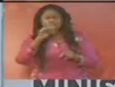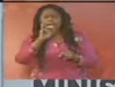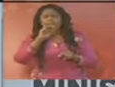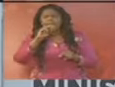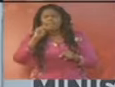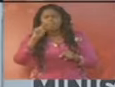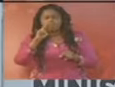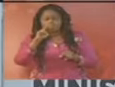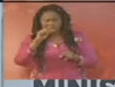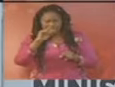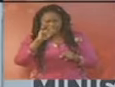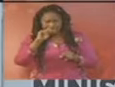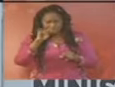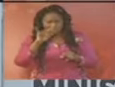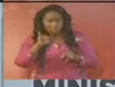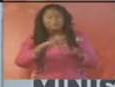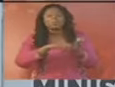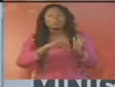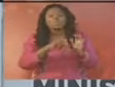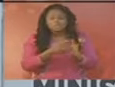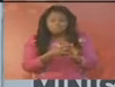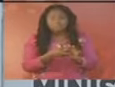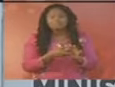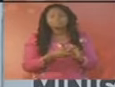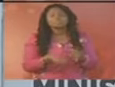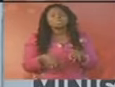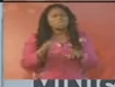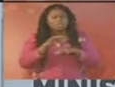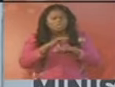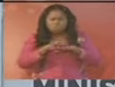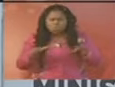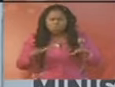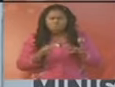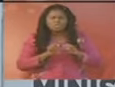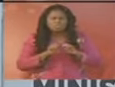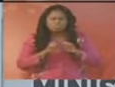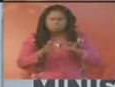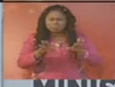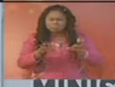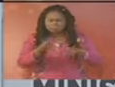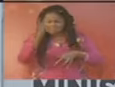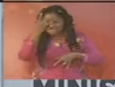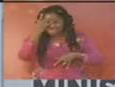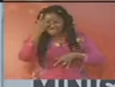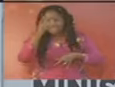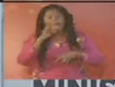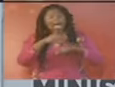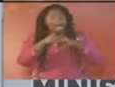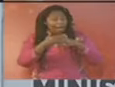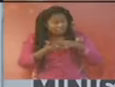particular disease. We recall that R0, which is the transmission potential from one